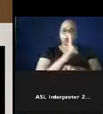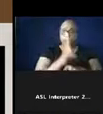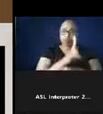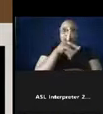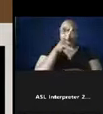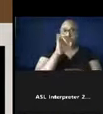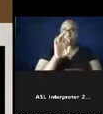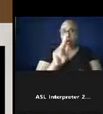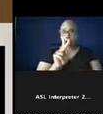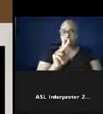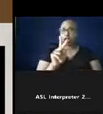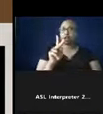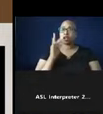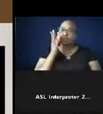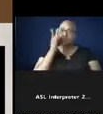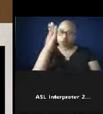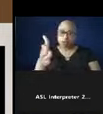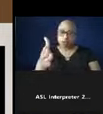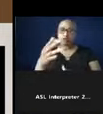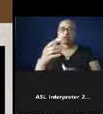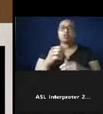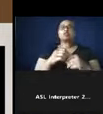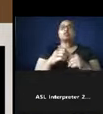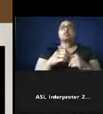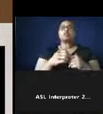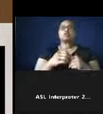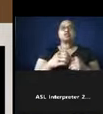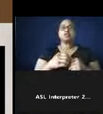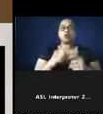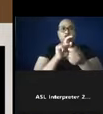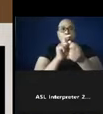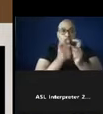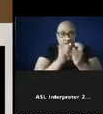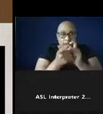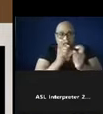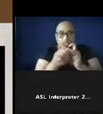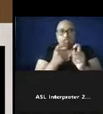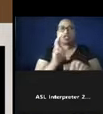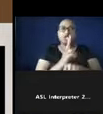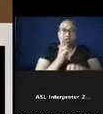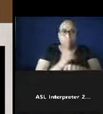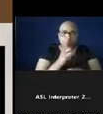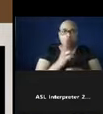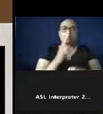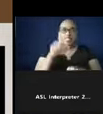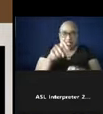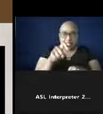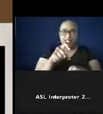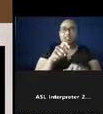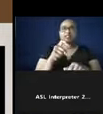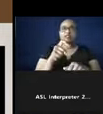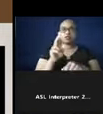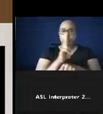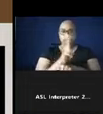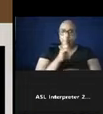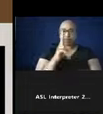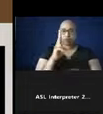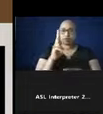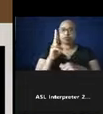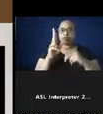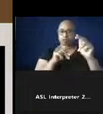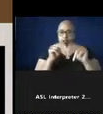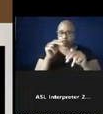adaptive reuse of a facility. And so this RFEI had been used at other